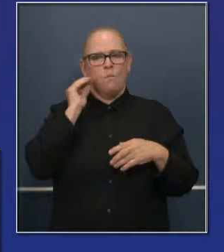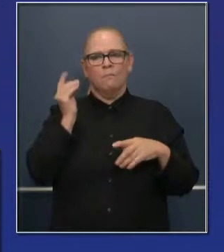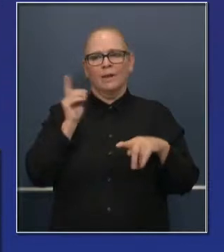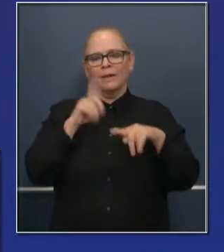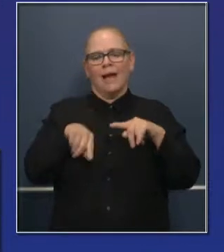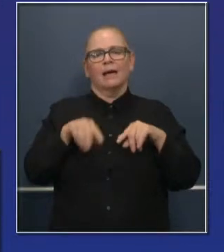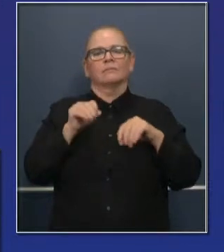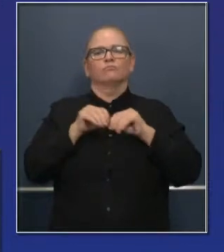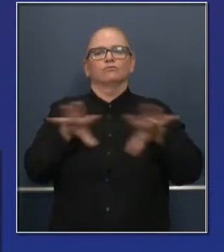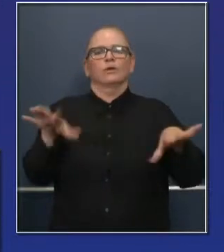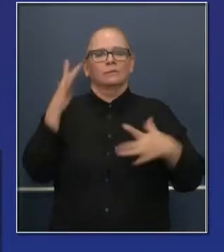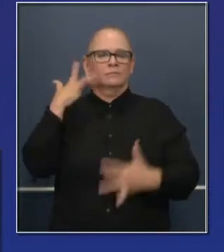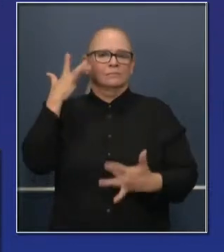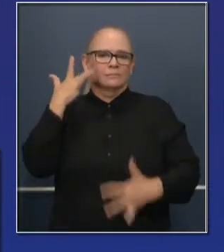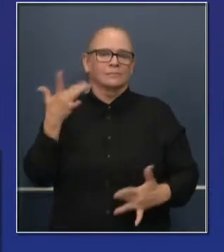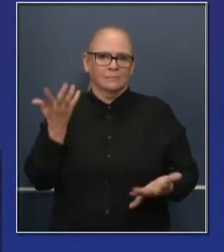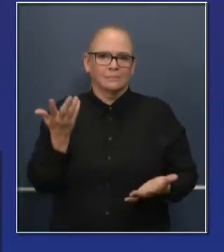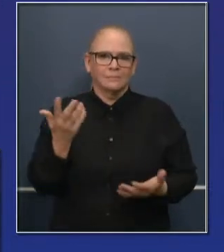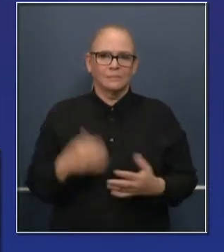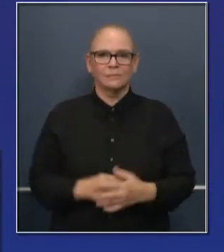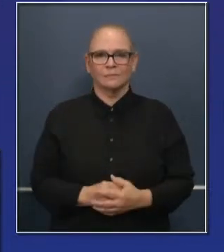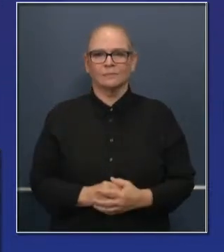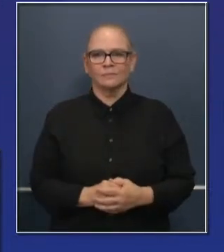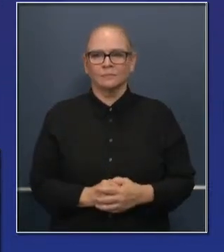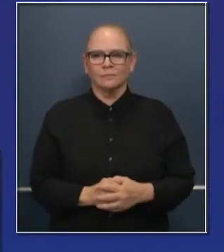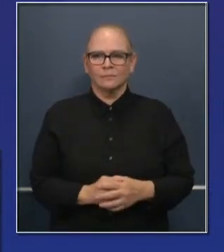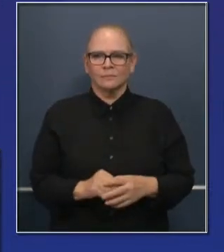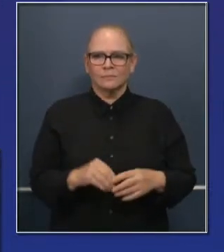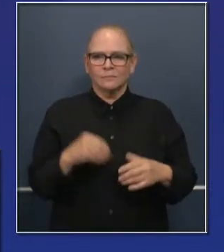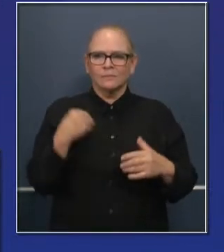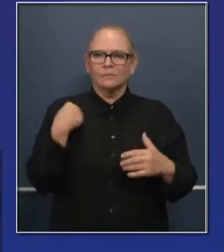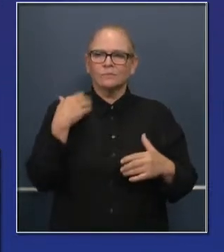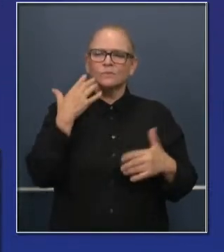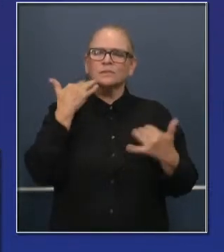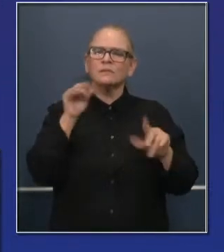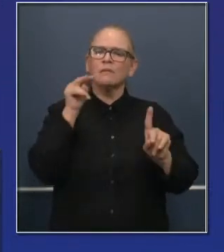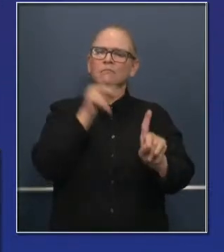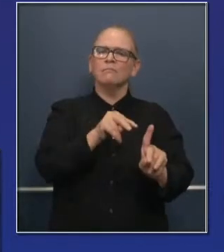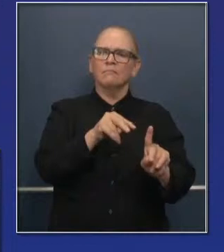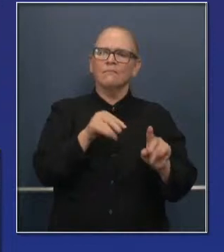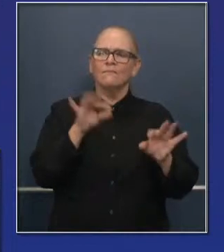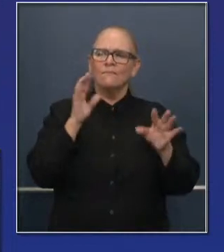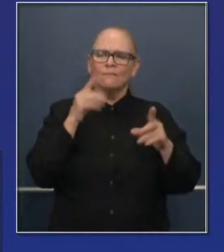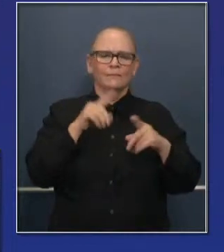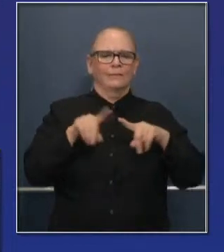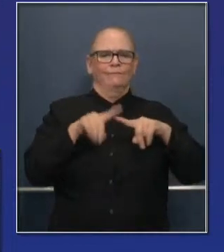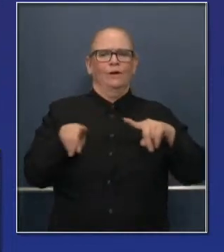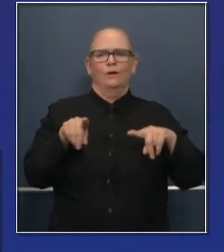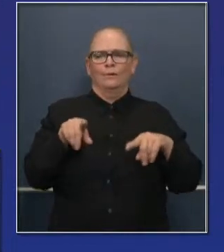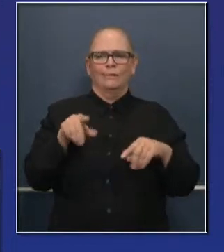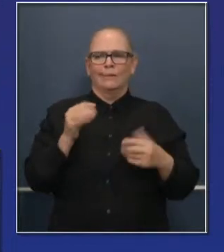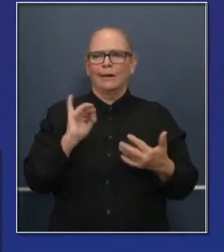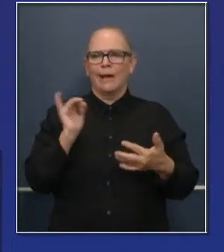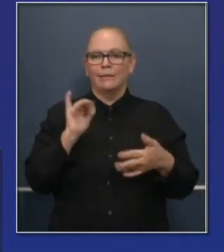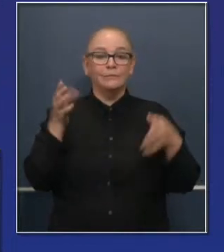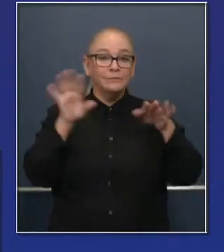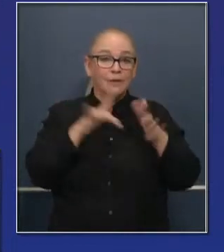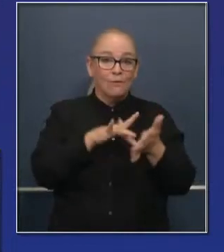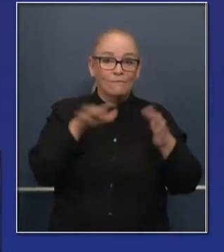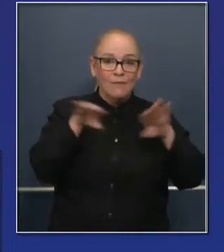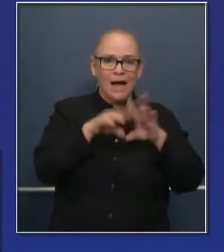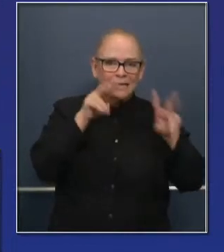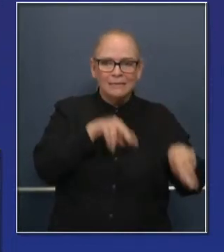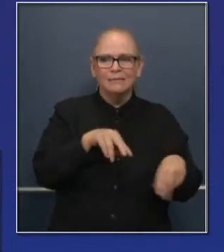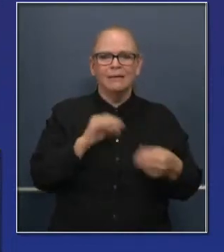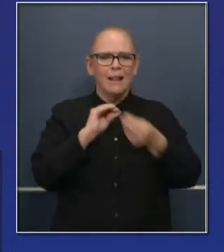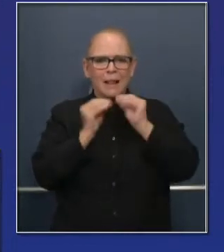We'll continue to highlight this area of focus as it continues to be one of the more challenging and vexing